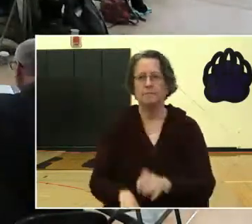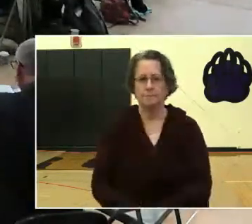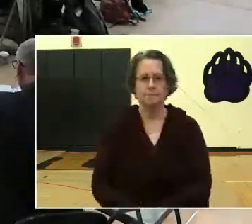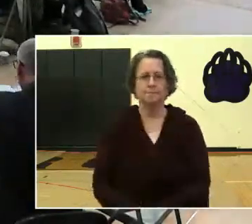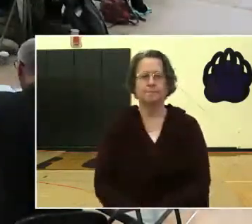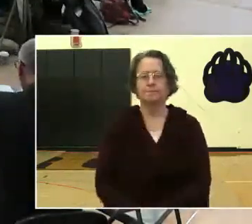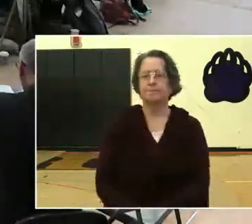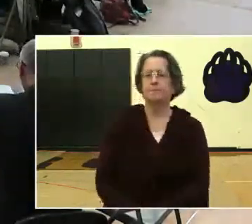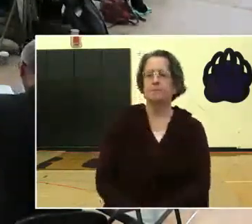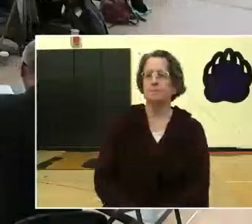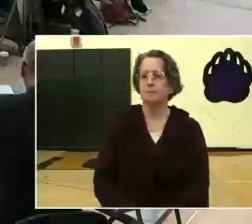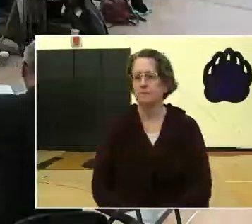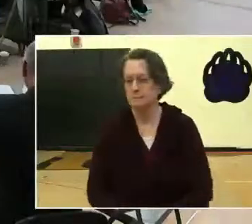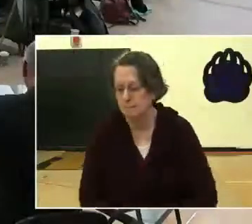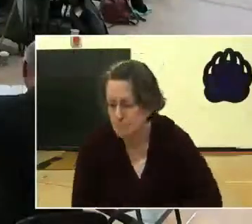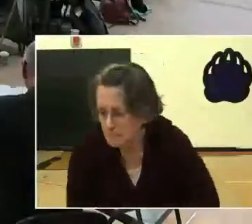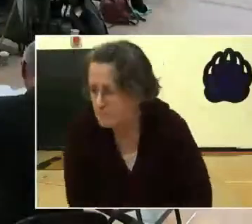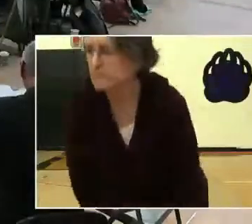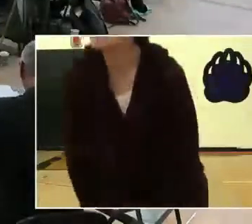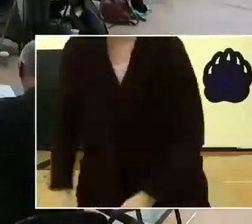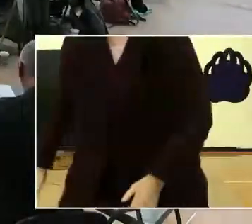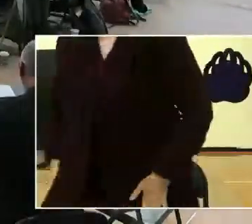you yeah